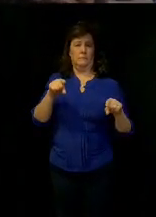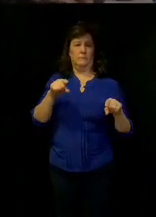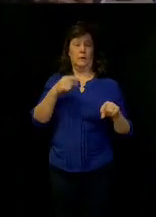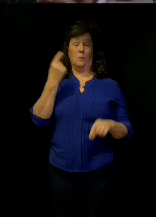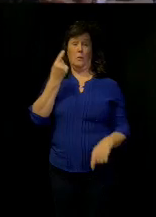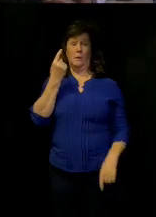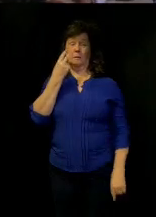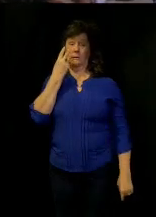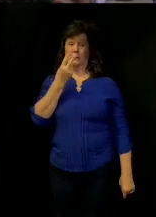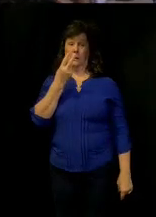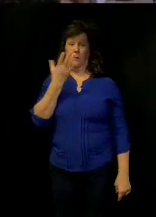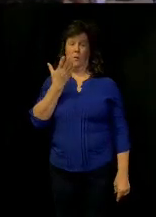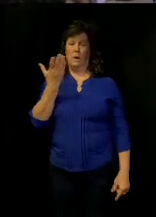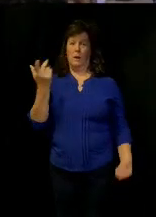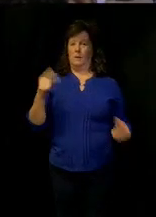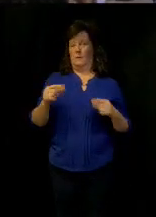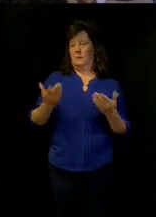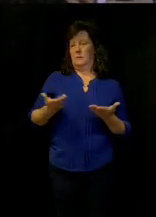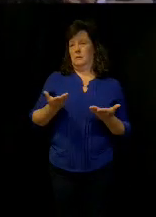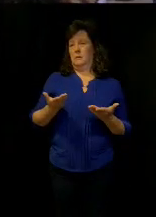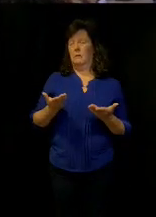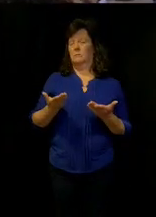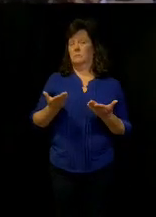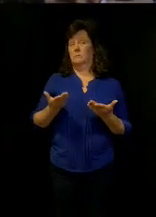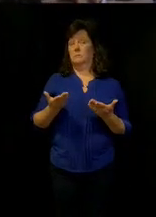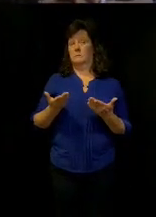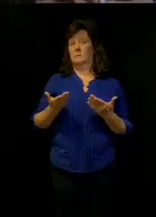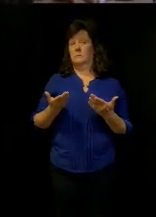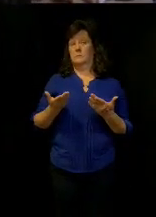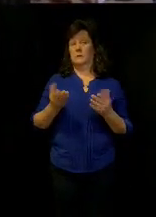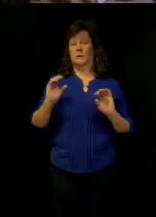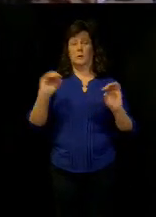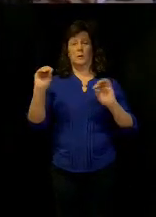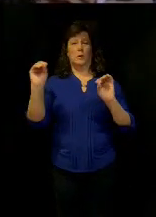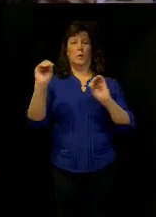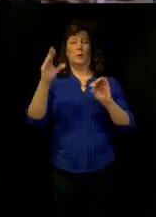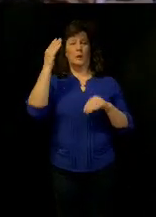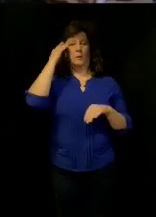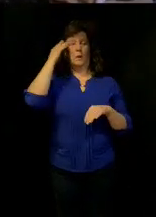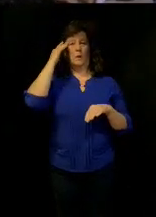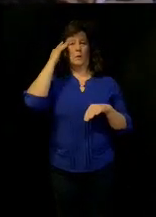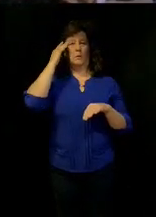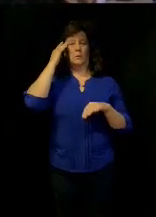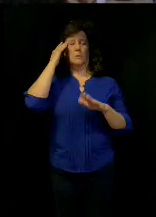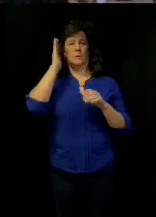We only see what we see here or we know, right? But no one knows the weight.